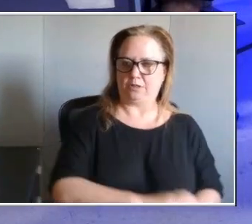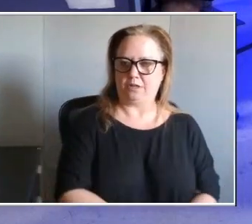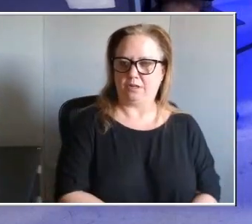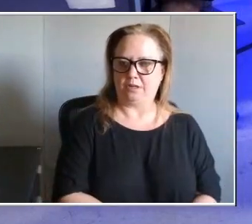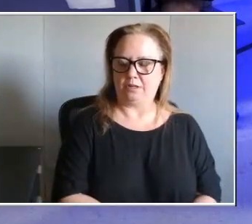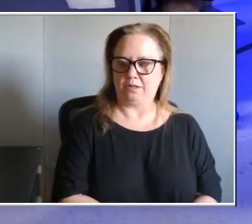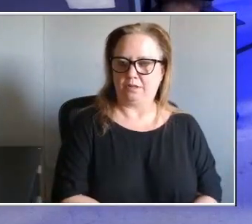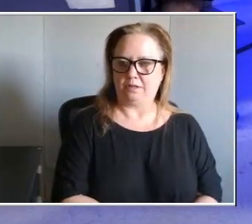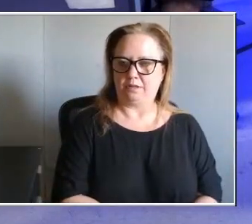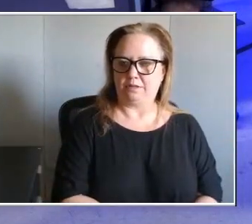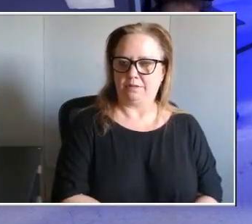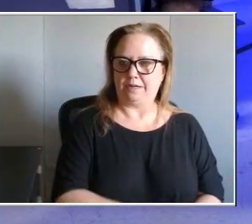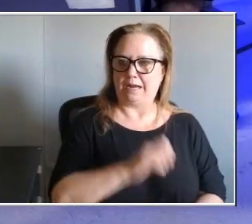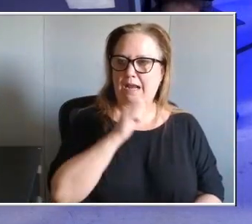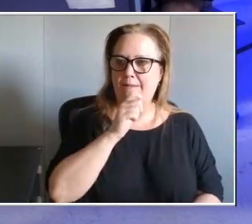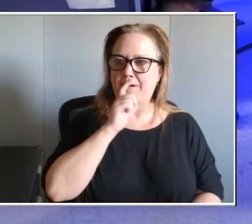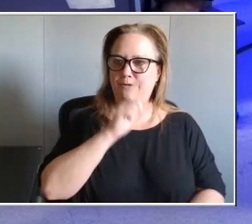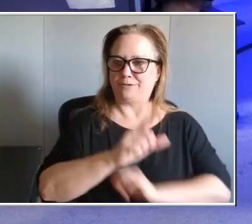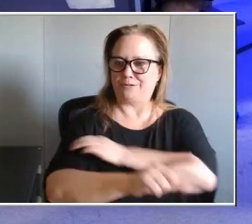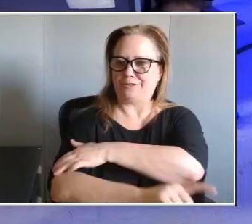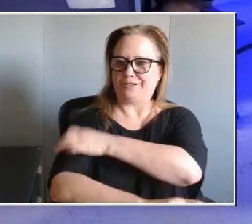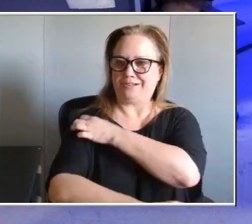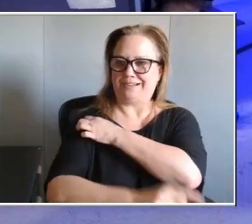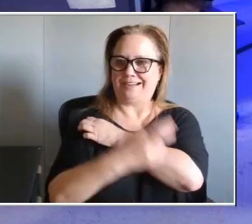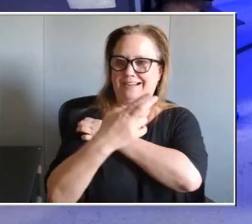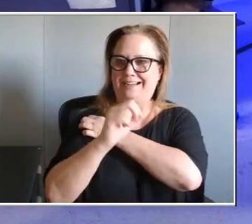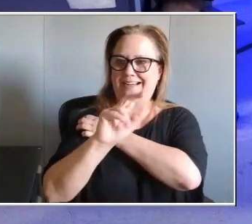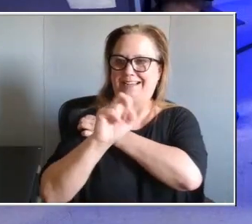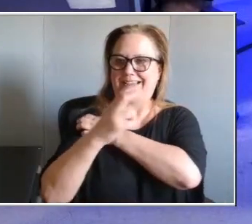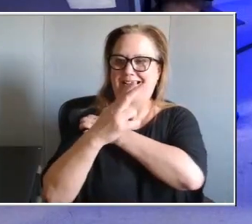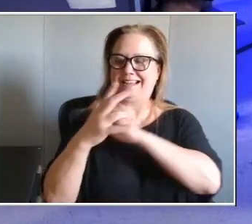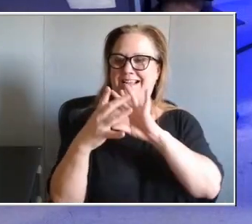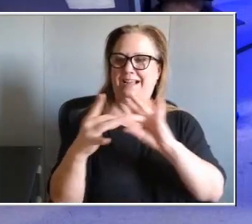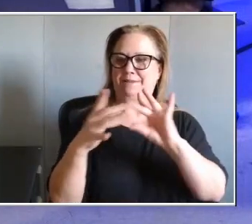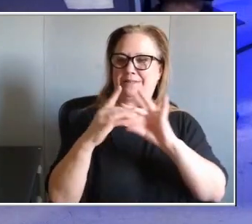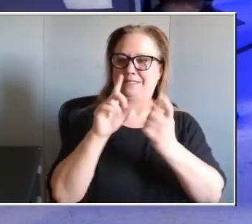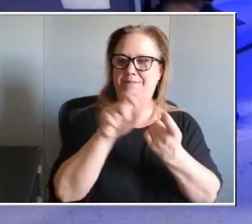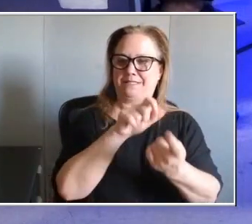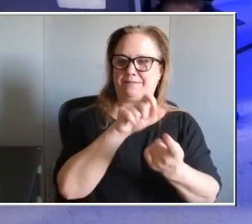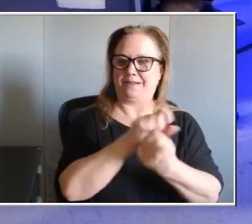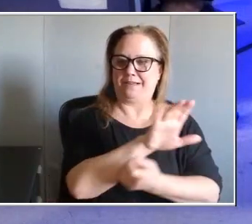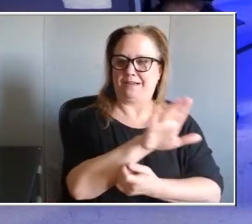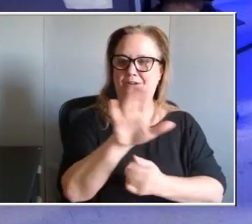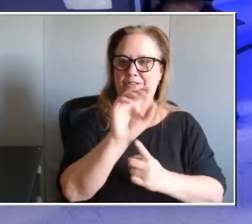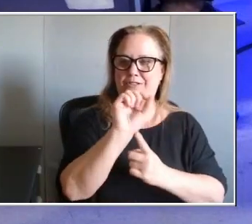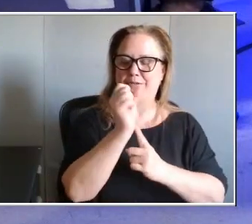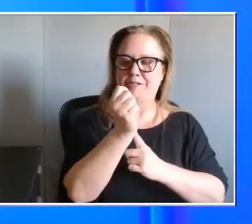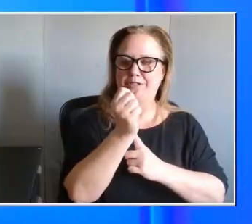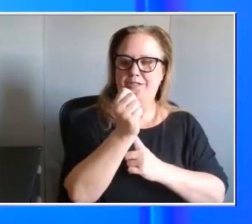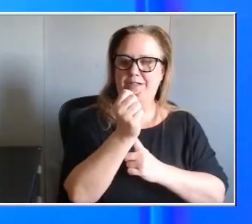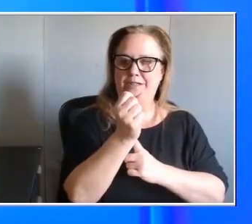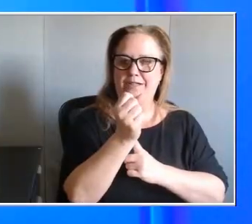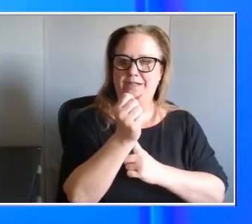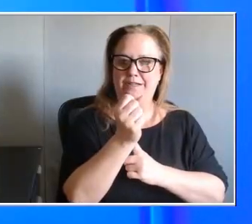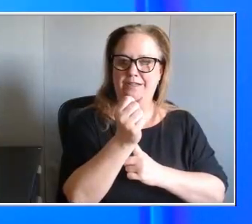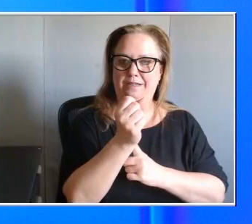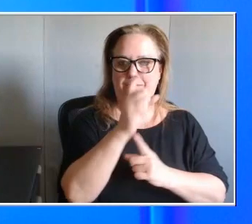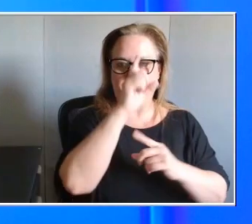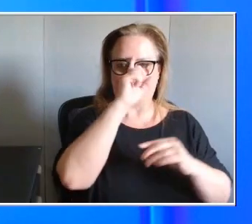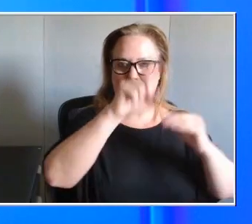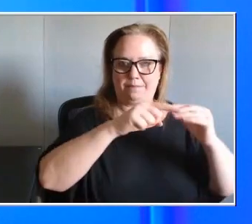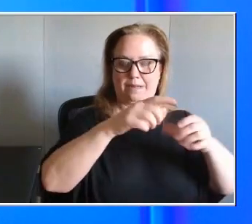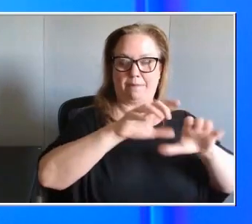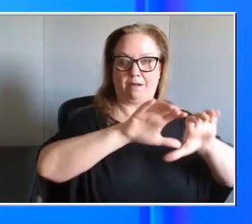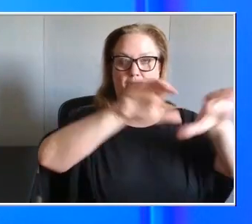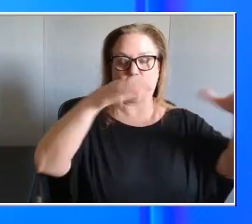I don't know Hannah, so I can't comment so specifically on her situation. But when we think about globally